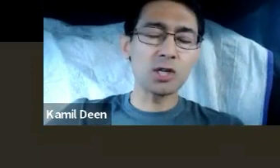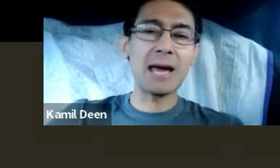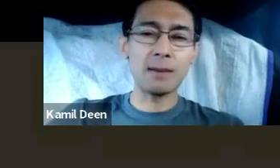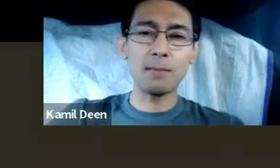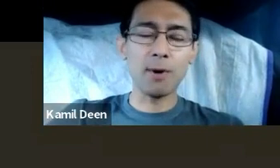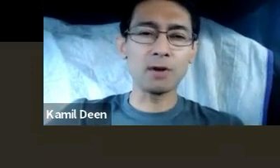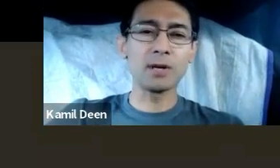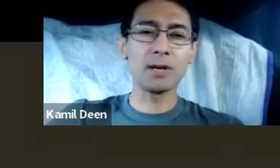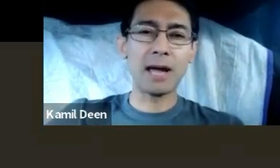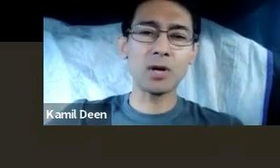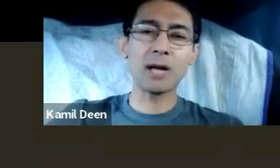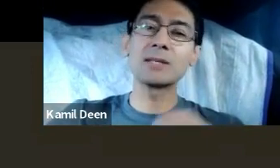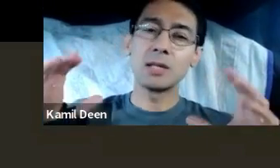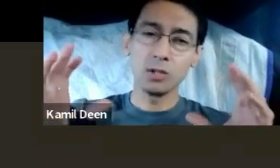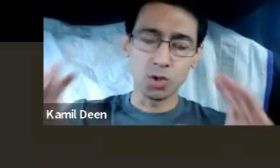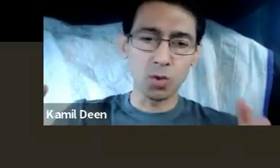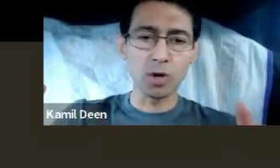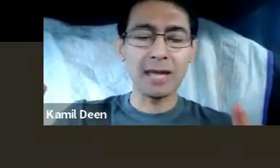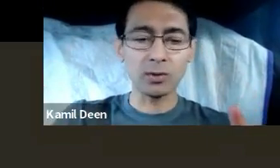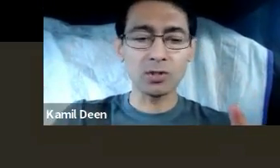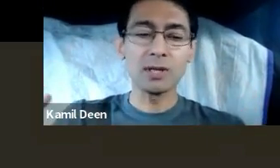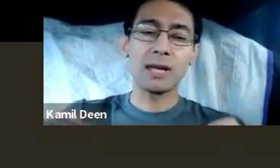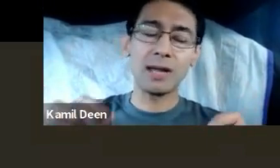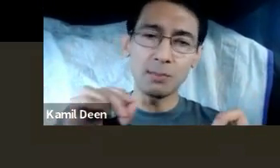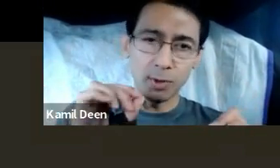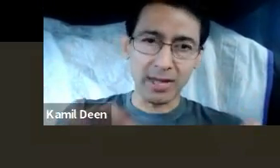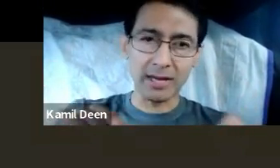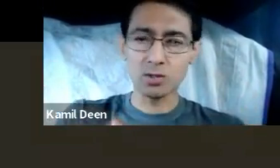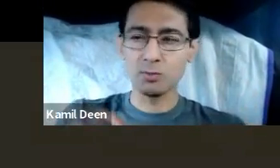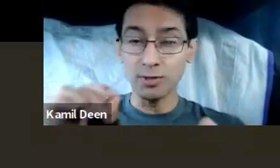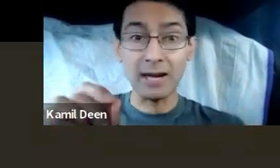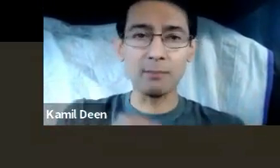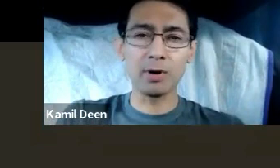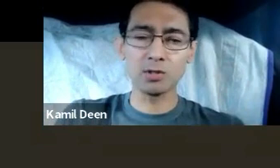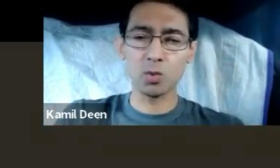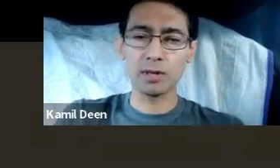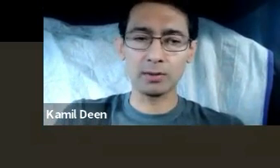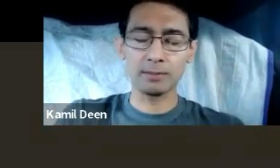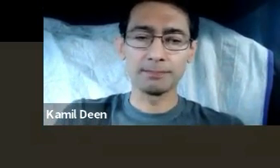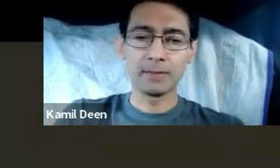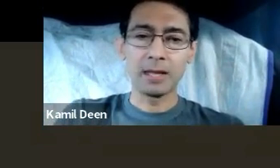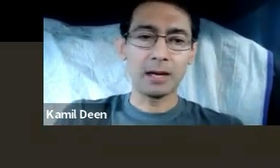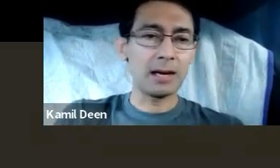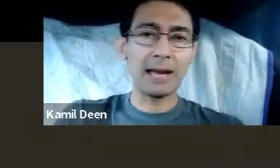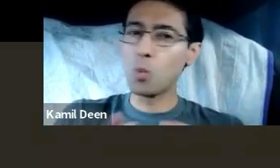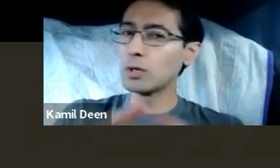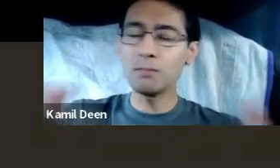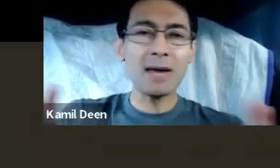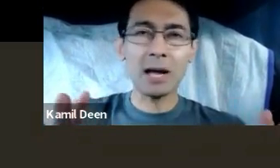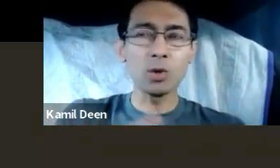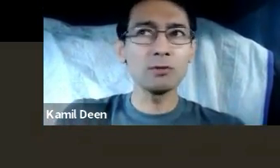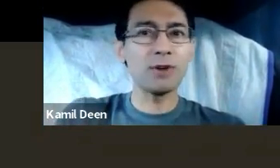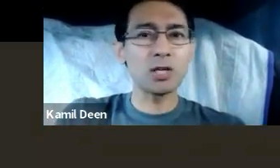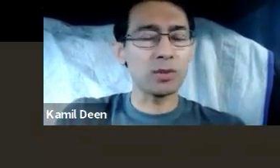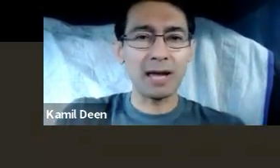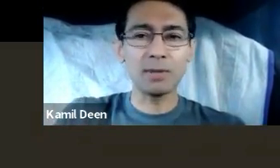highlight just that part of the abstract, do the word count, and then put that number into the word count. And